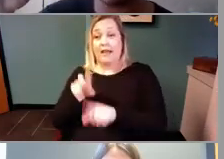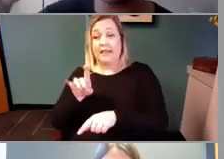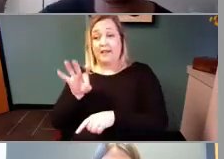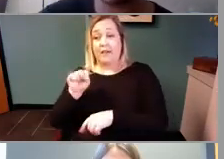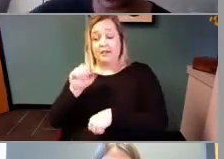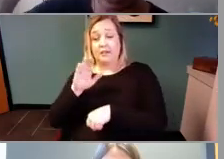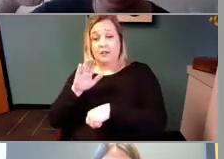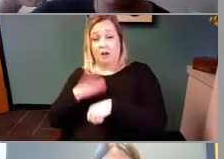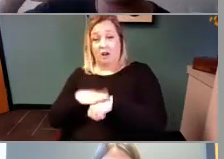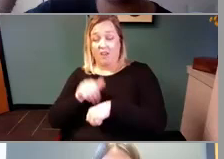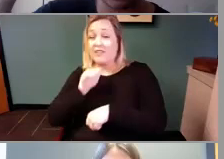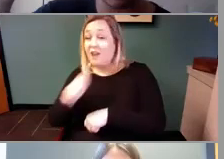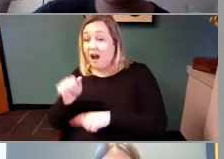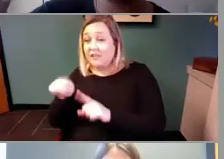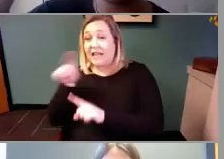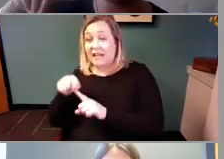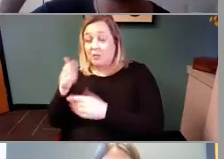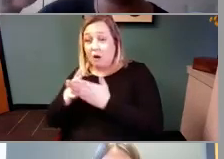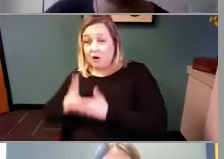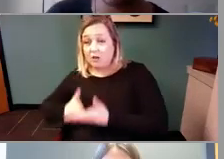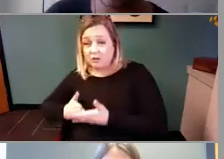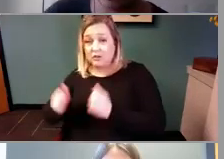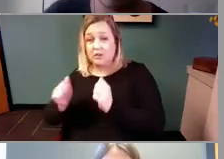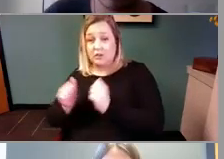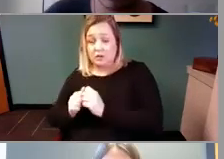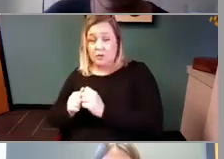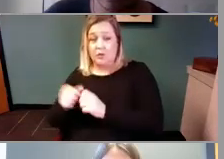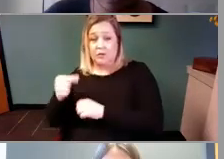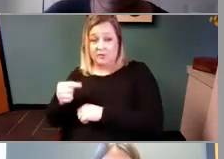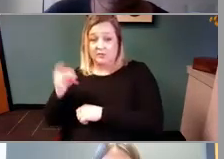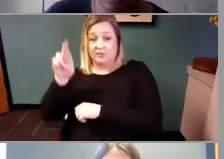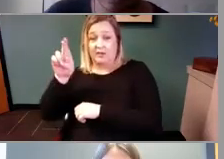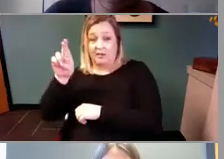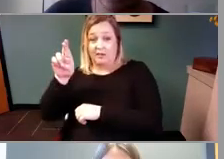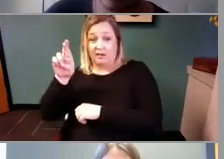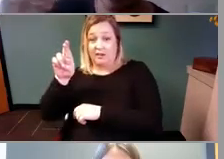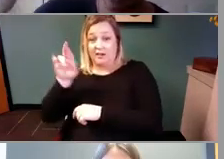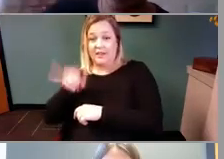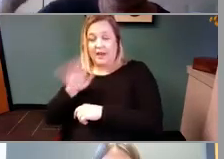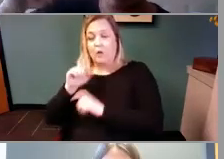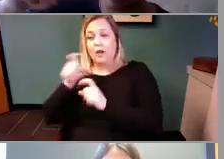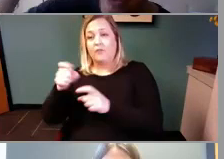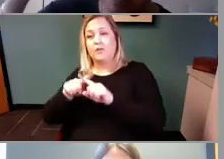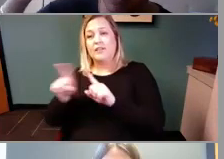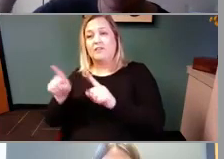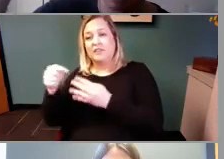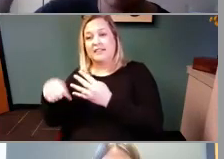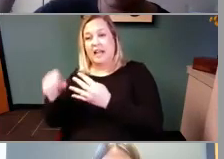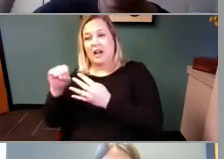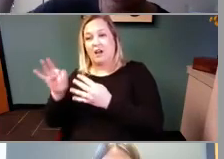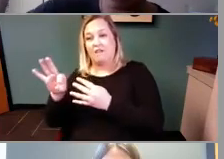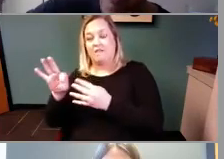acyclic components with G of R and G will get you different set of trees. So if you order them and you keep